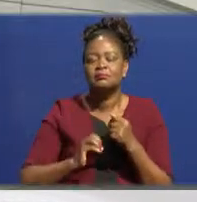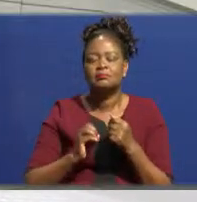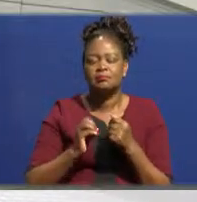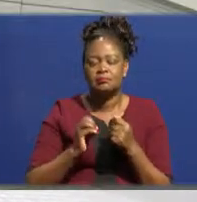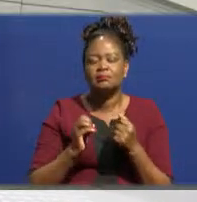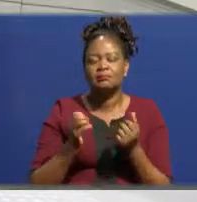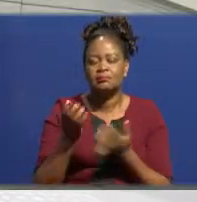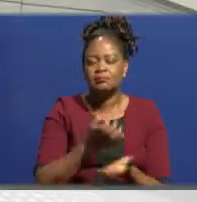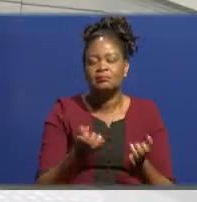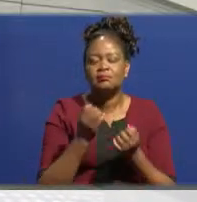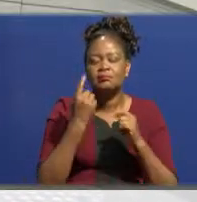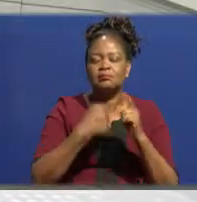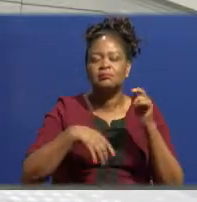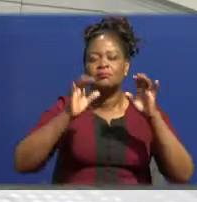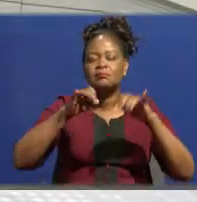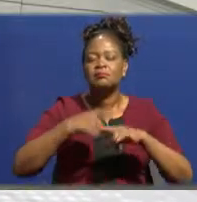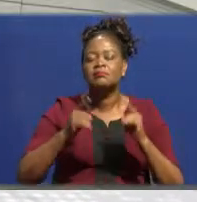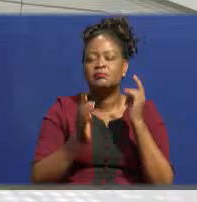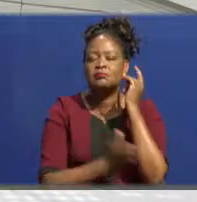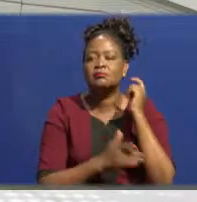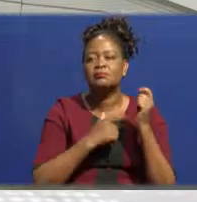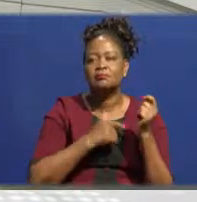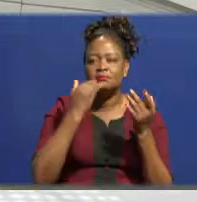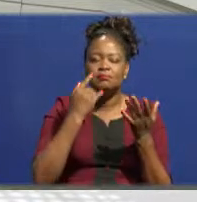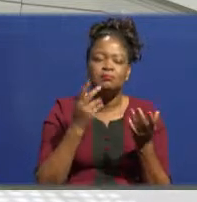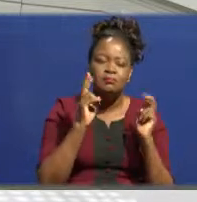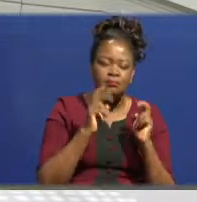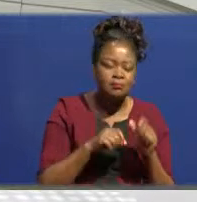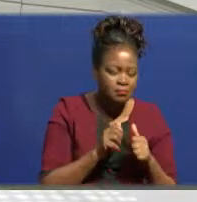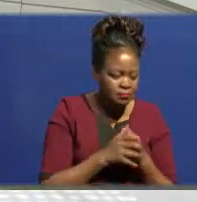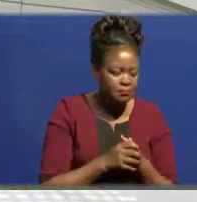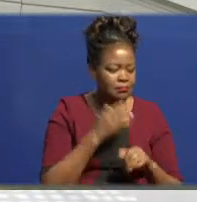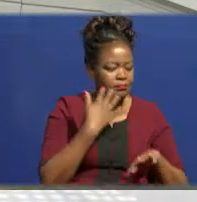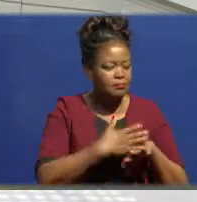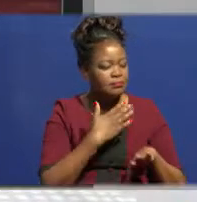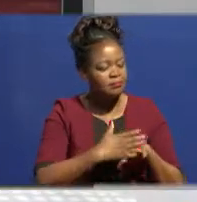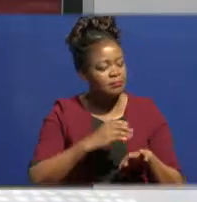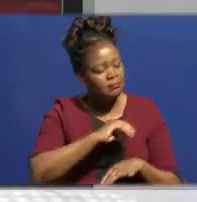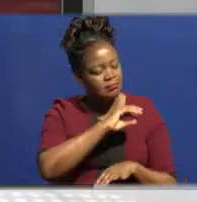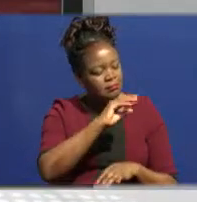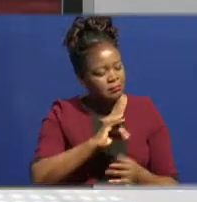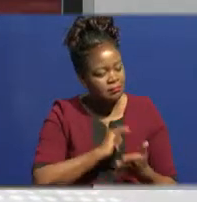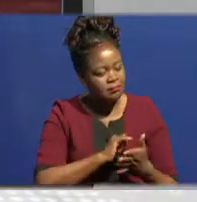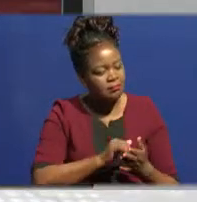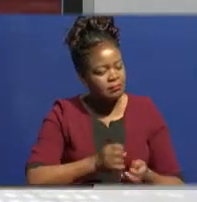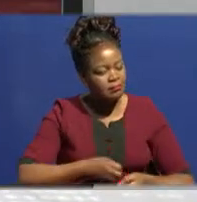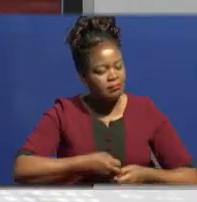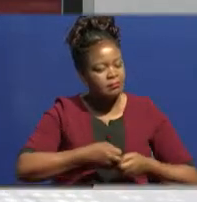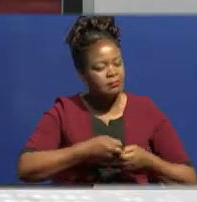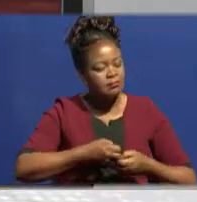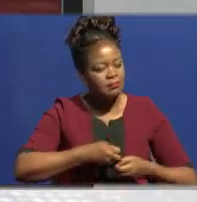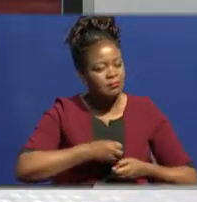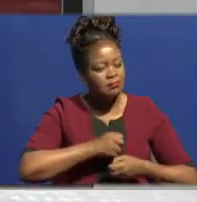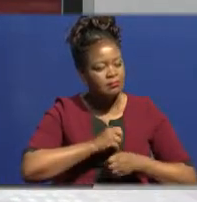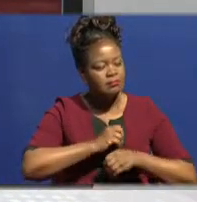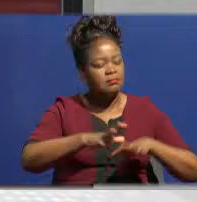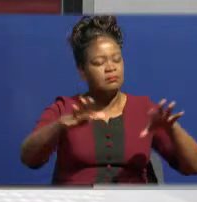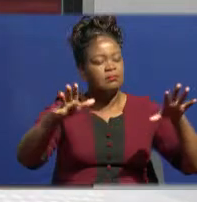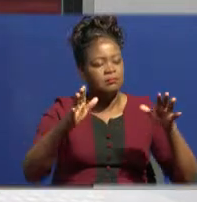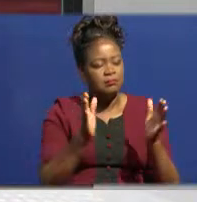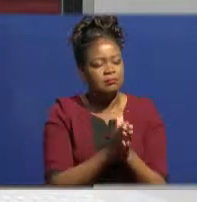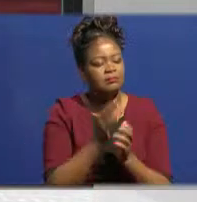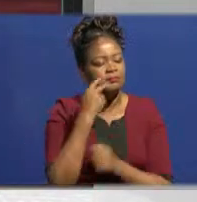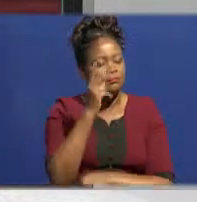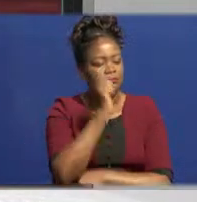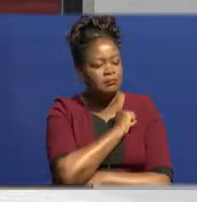by agriculture. But unfortunately, we've had those issues of fake fertilizer that has been circulating. And indeed, we have seen.